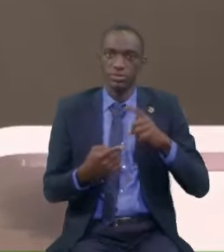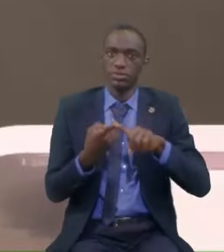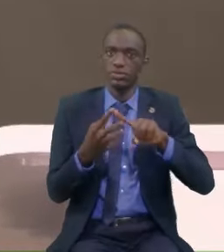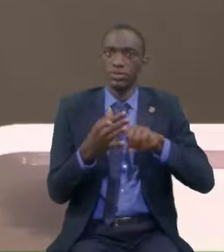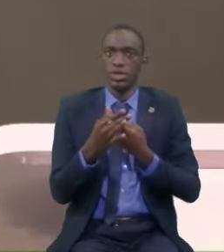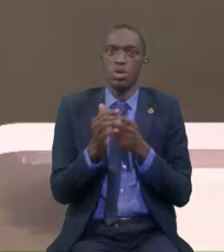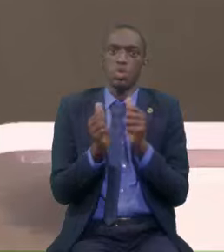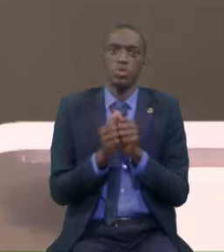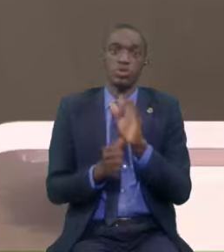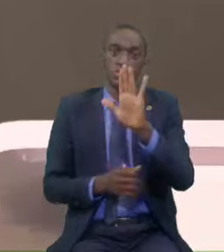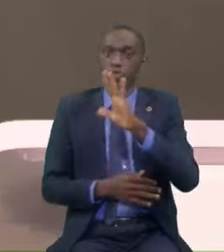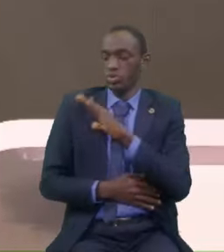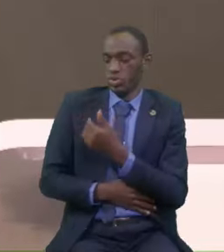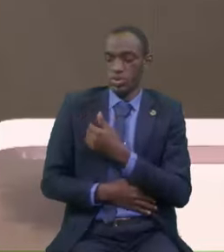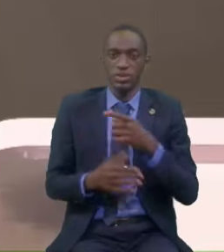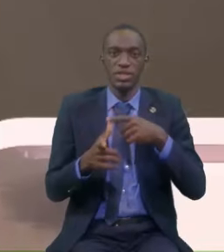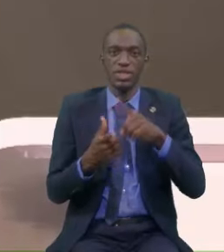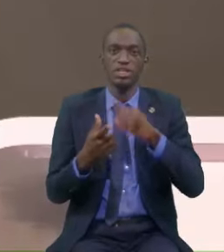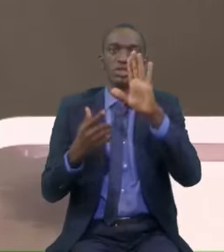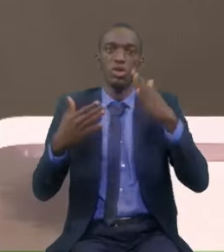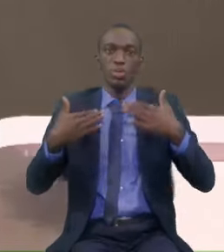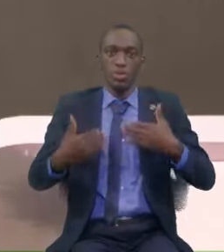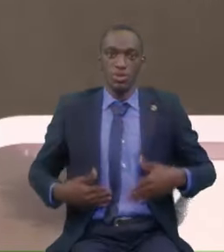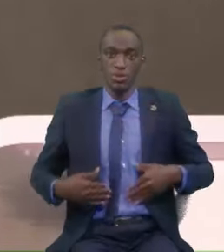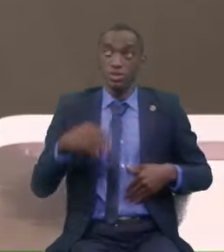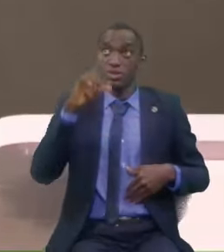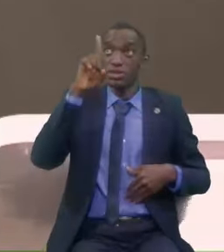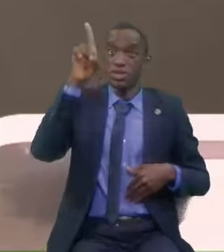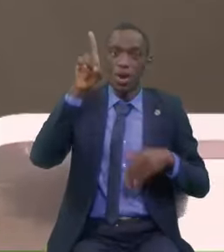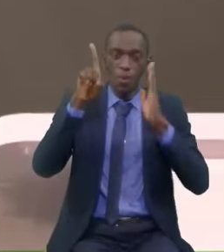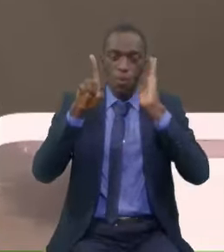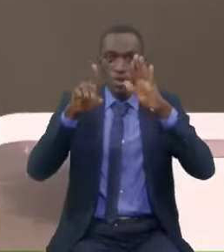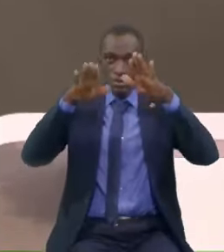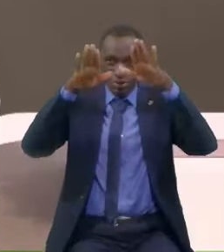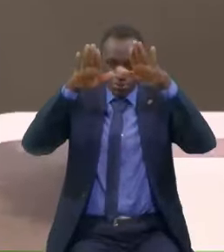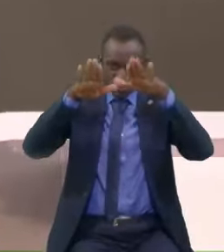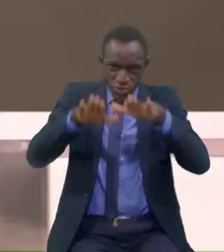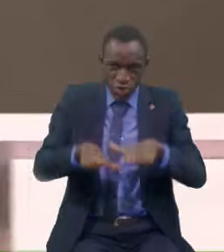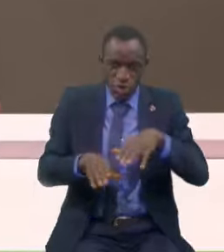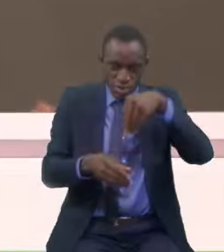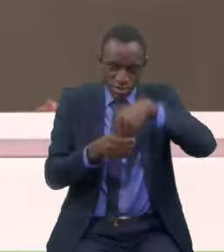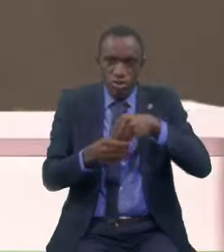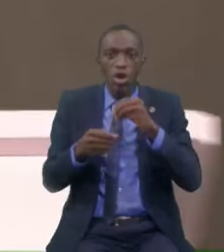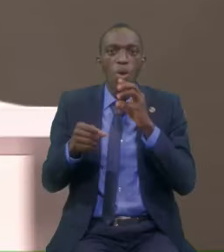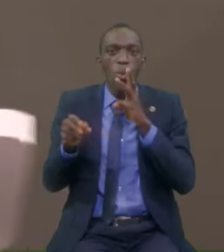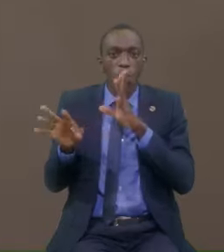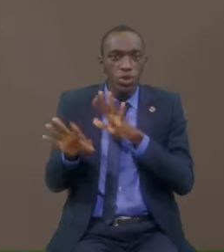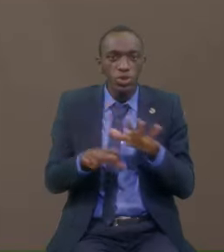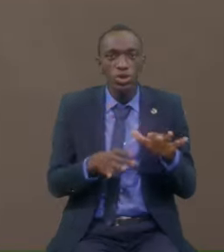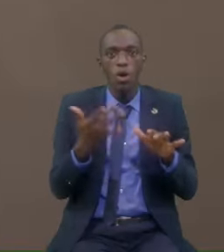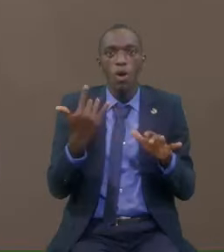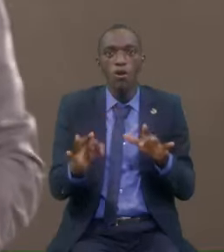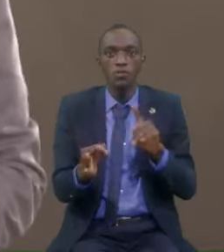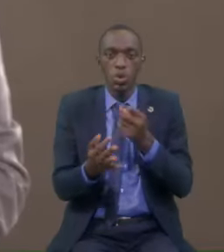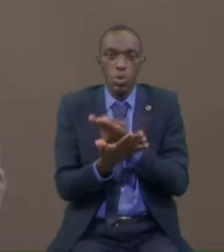you, immerse you into the ocean of the Holy Ghost. It will baptize you with the Holy Ghost